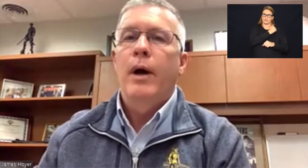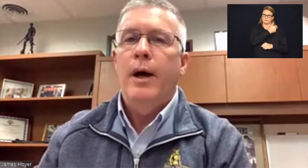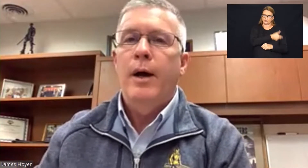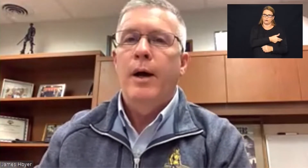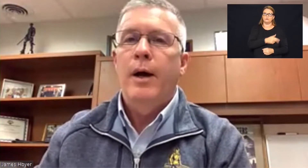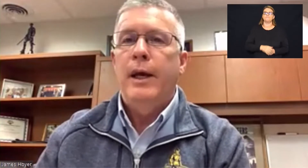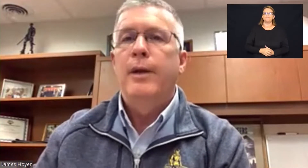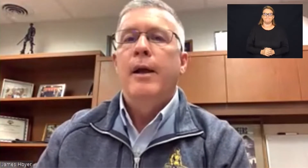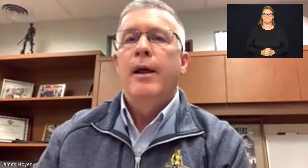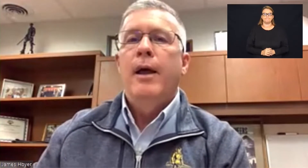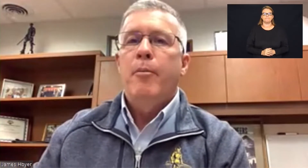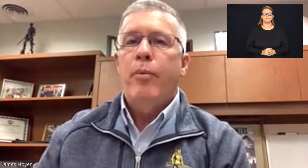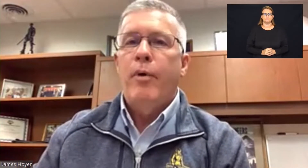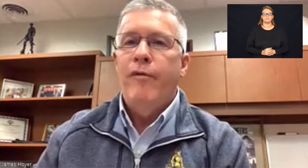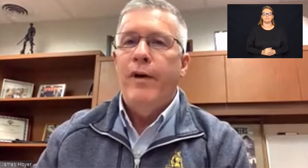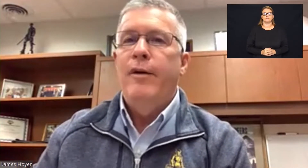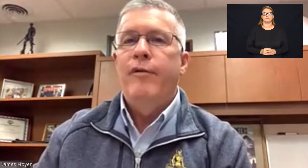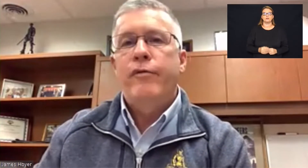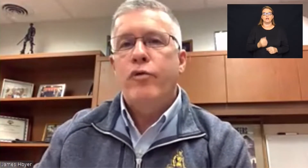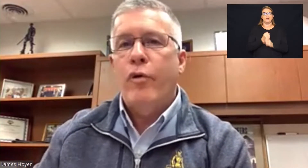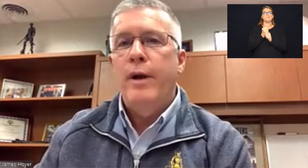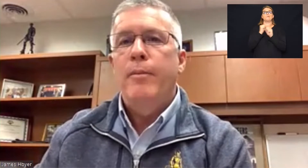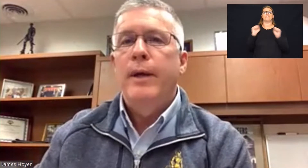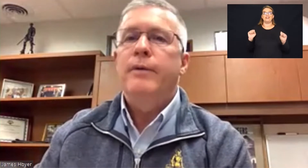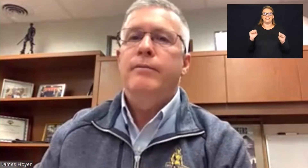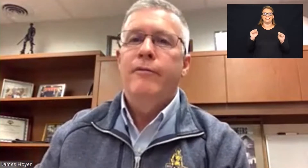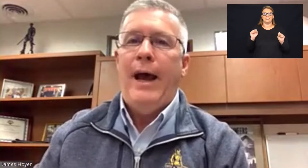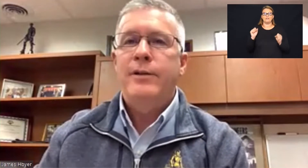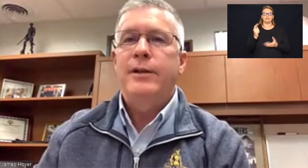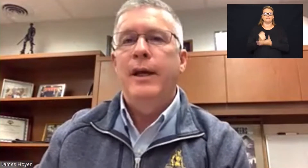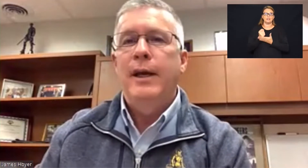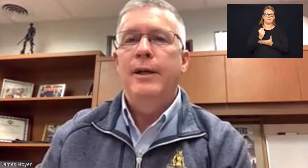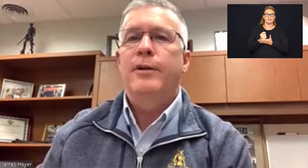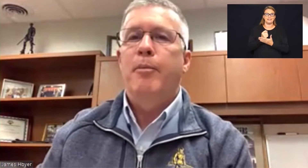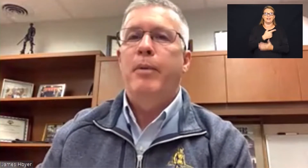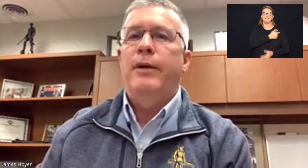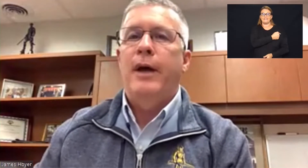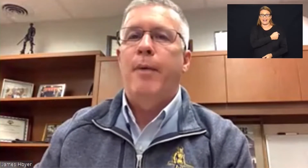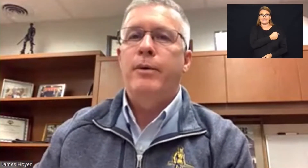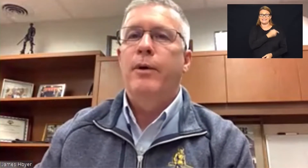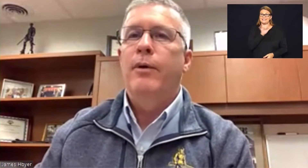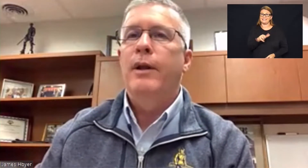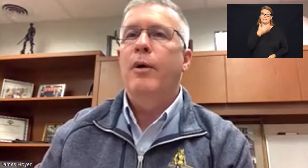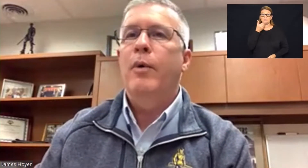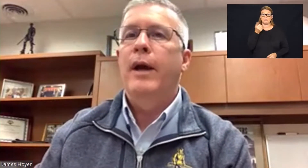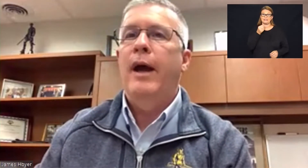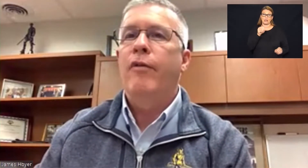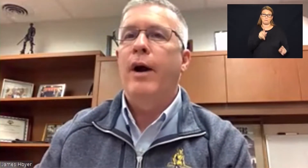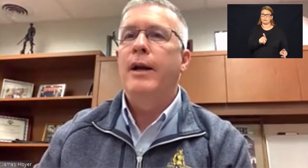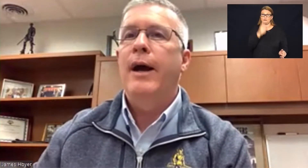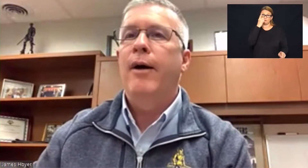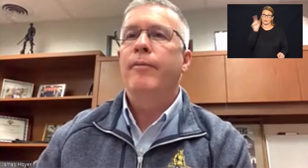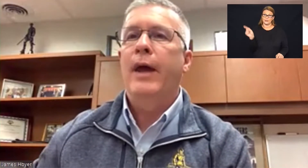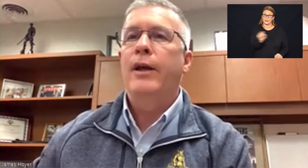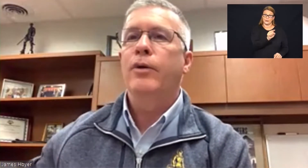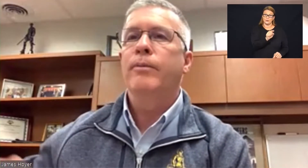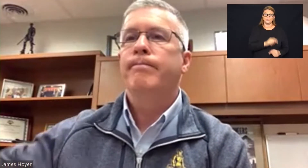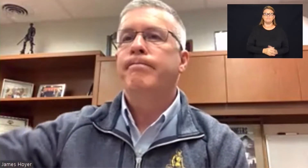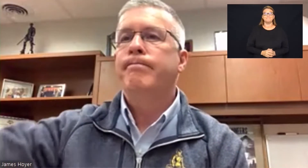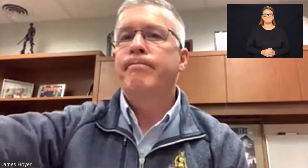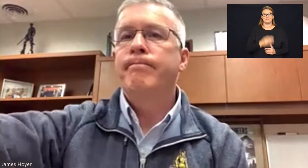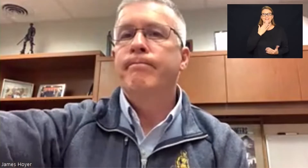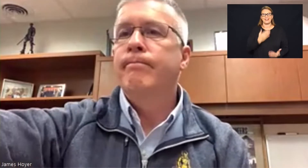So again, preventive treatment vaccine is the best opportunity that we have right now. Thank